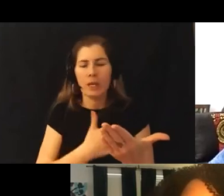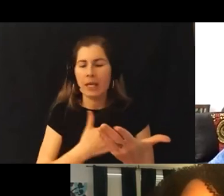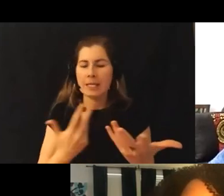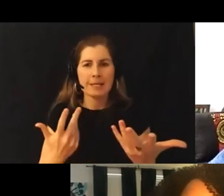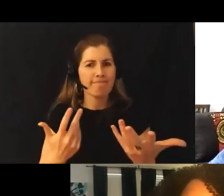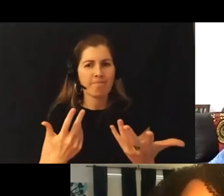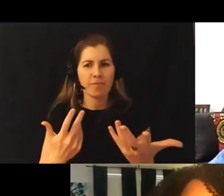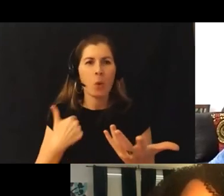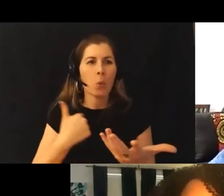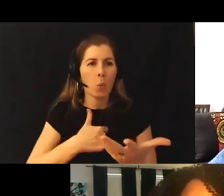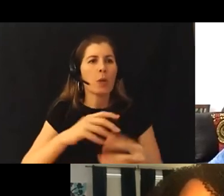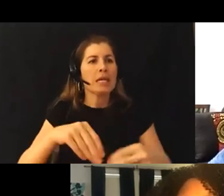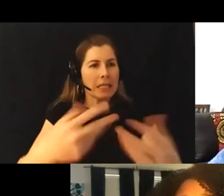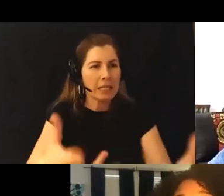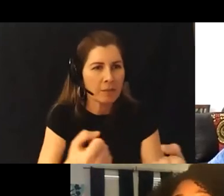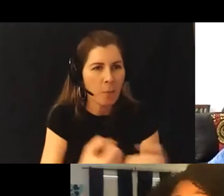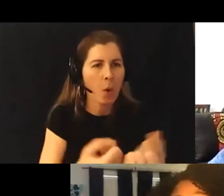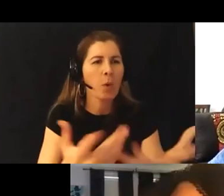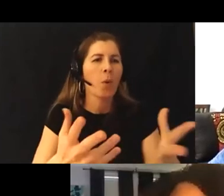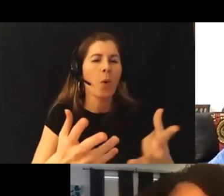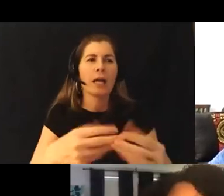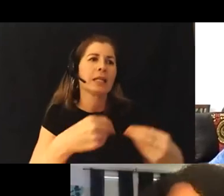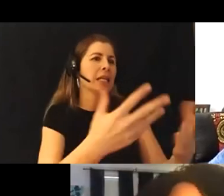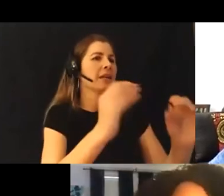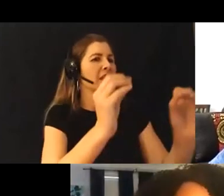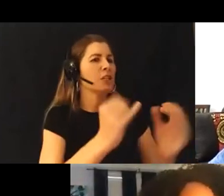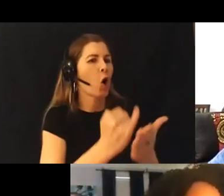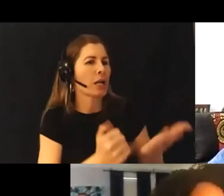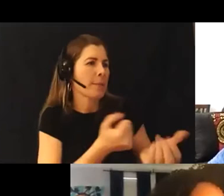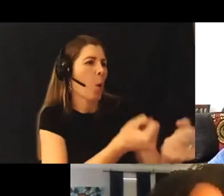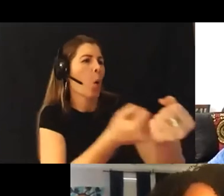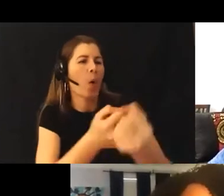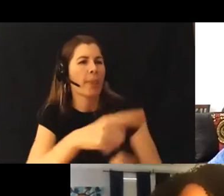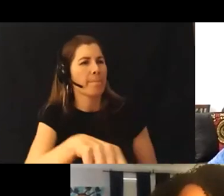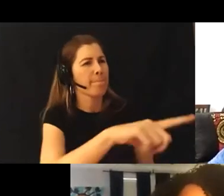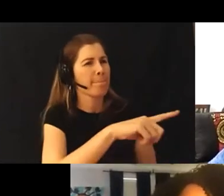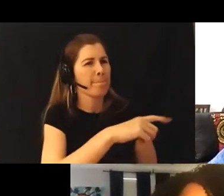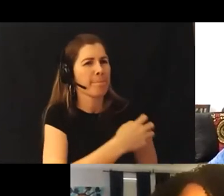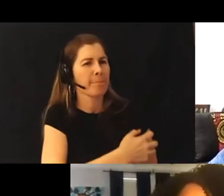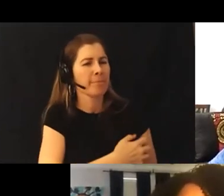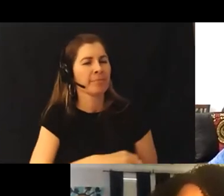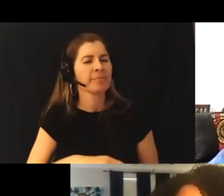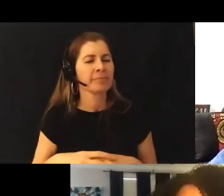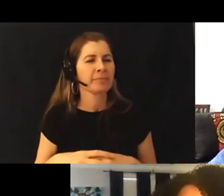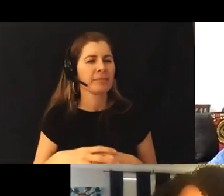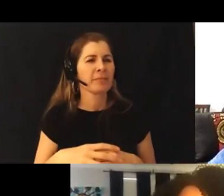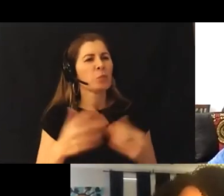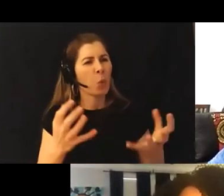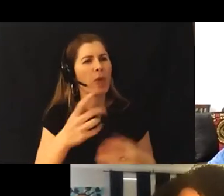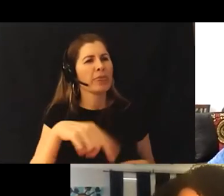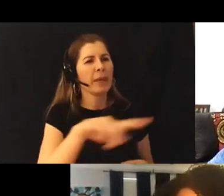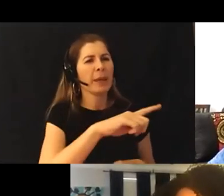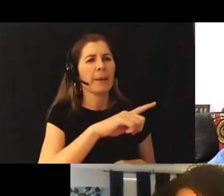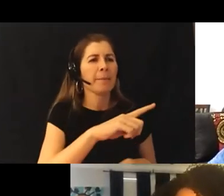we give and that we would like to give to teaching artists around the country to help everyone be able to really